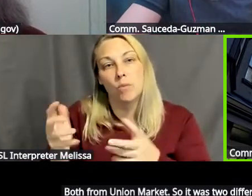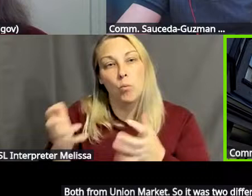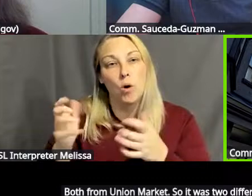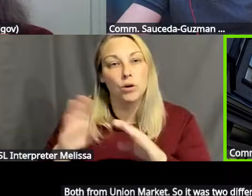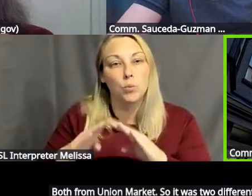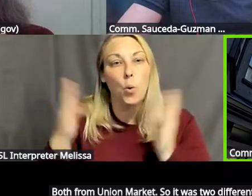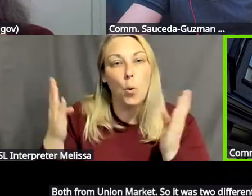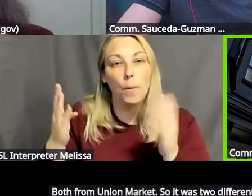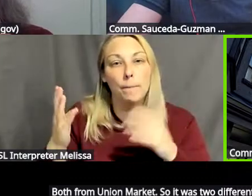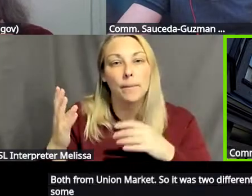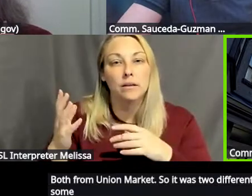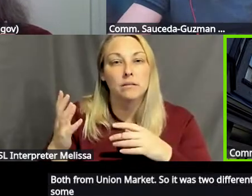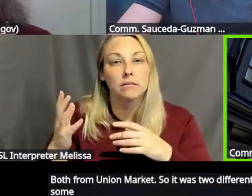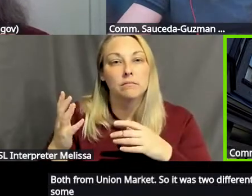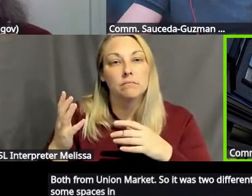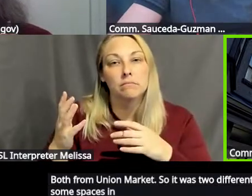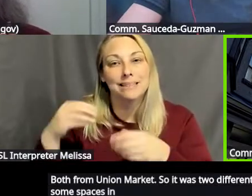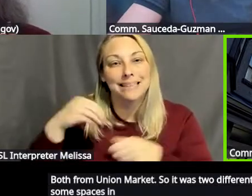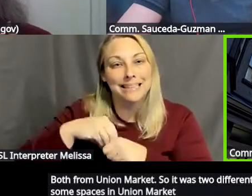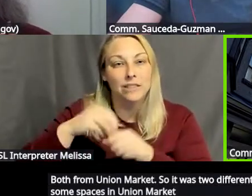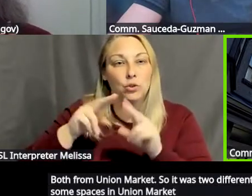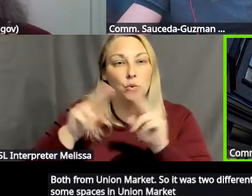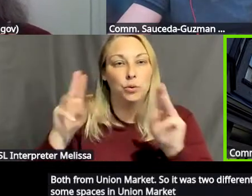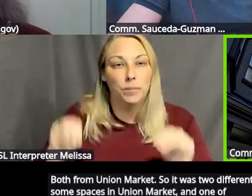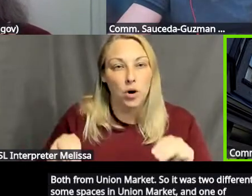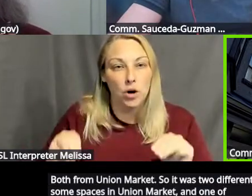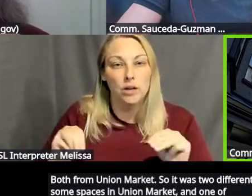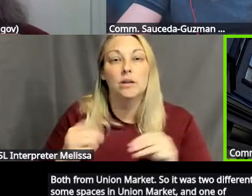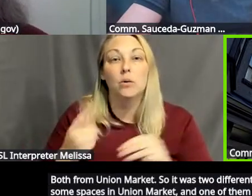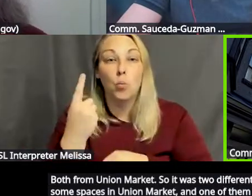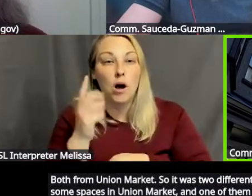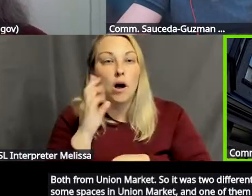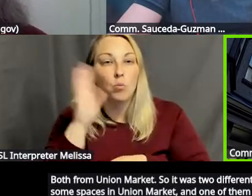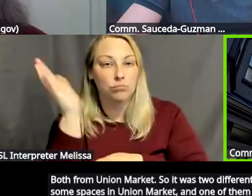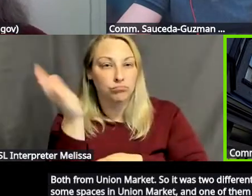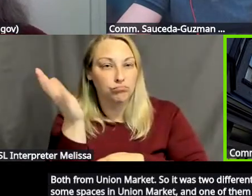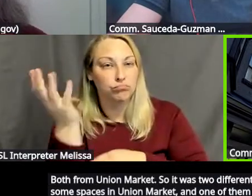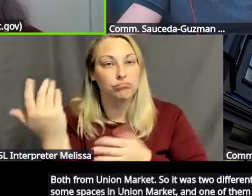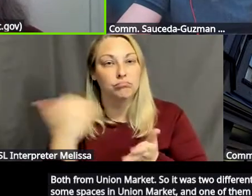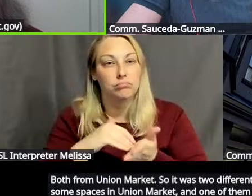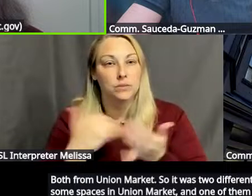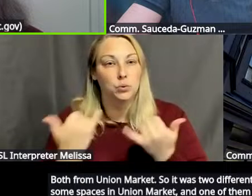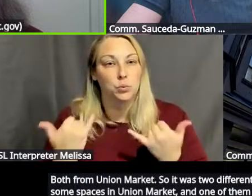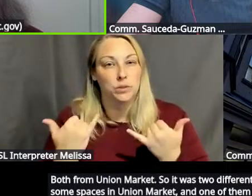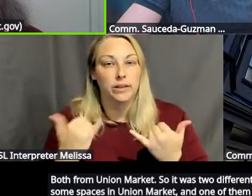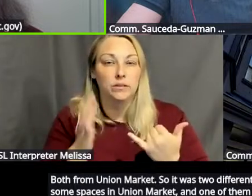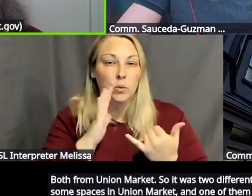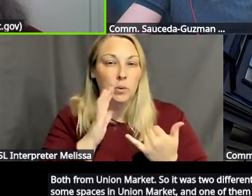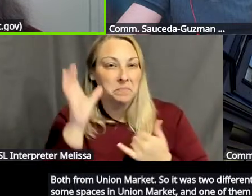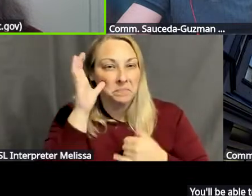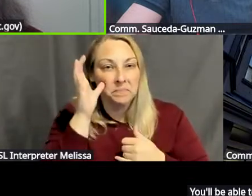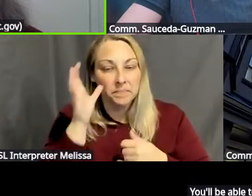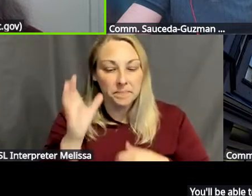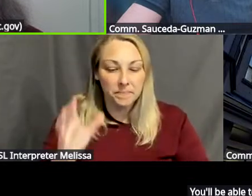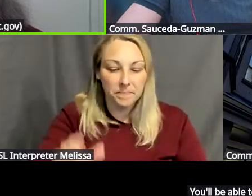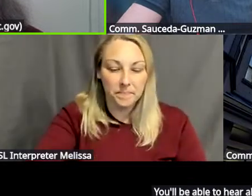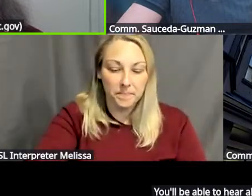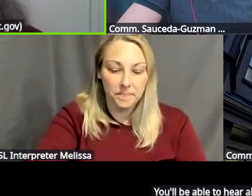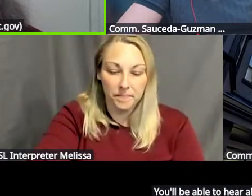some spaces in Union Market, and one of them will be presenting today. So you'll be able to hear all about it.